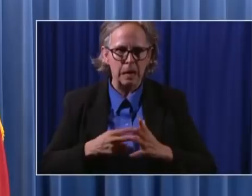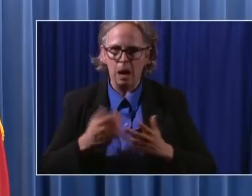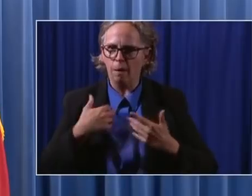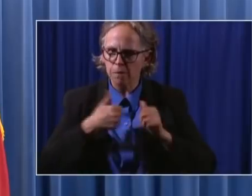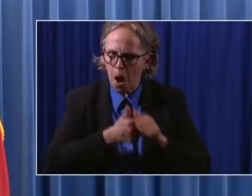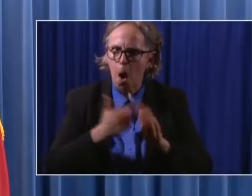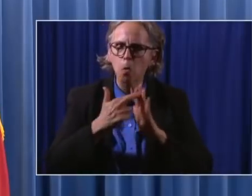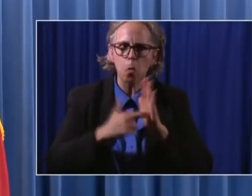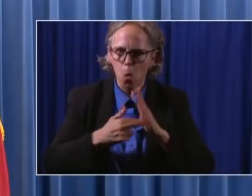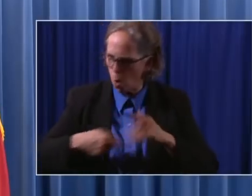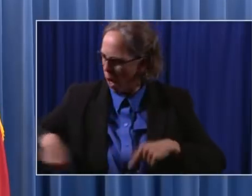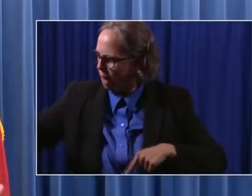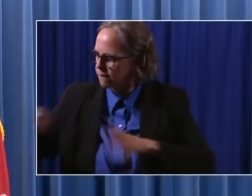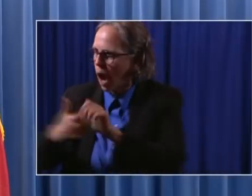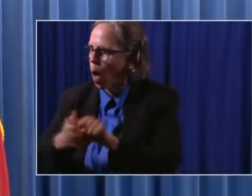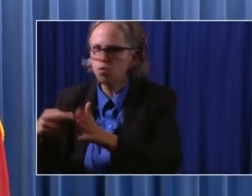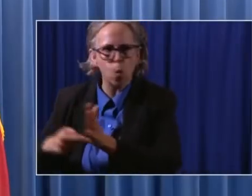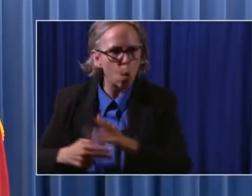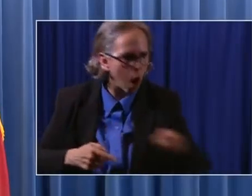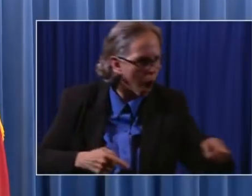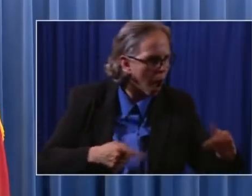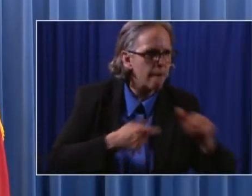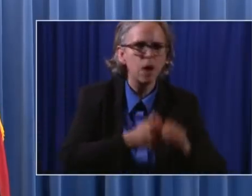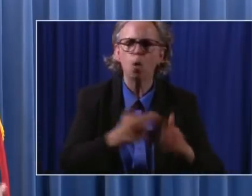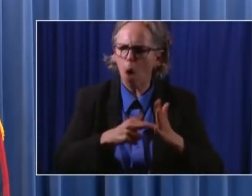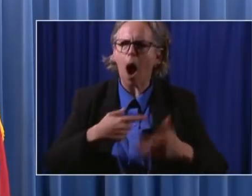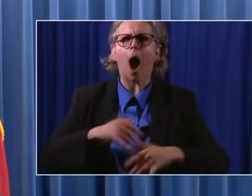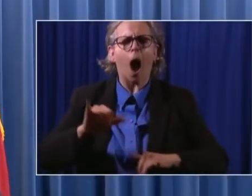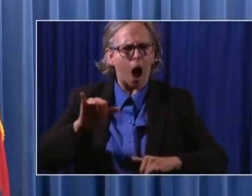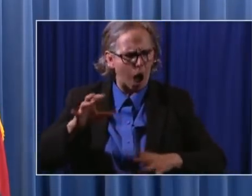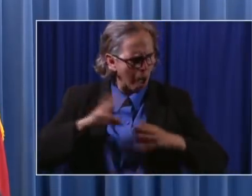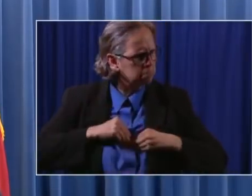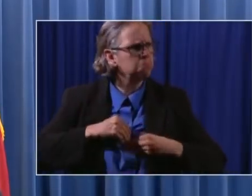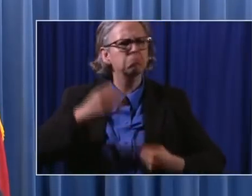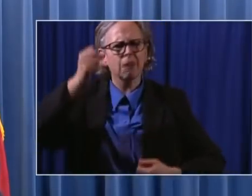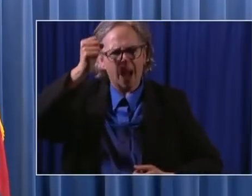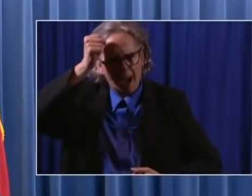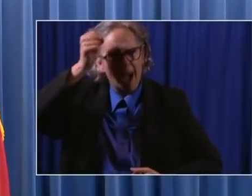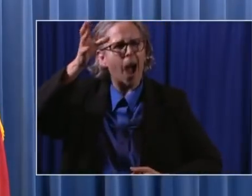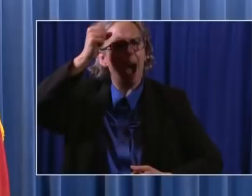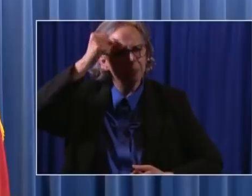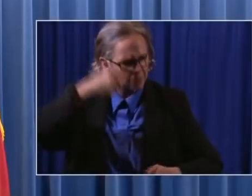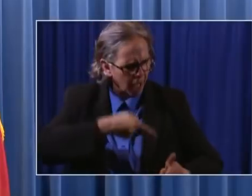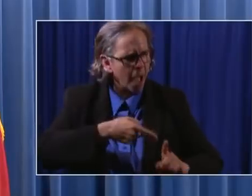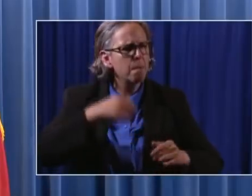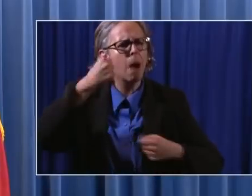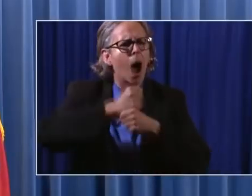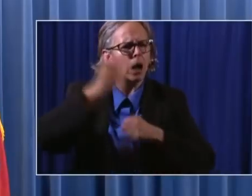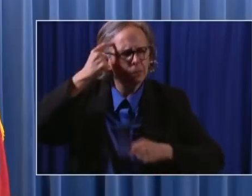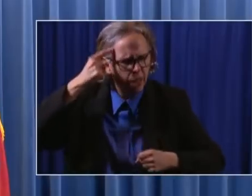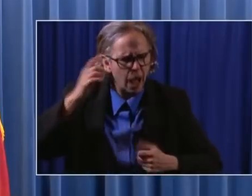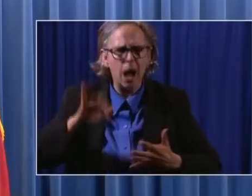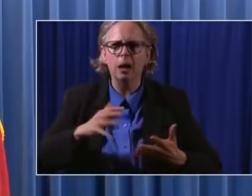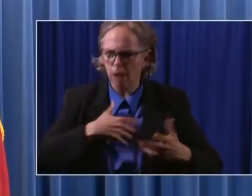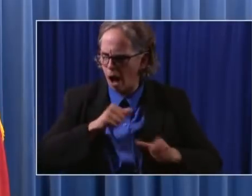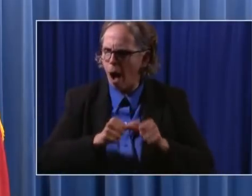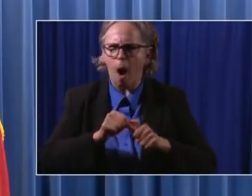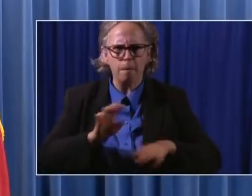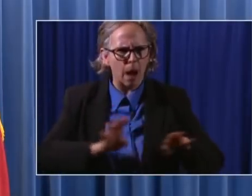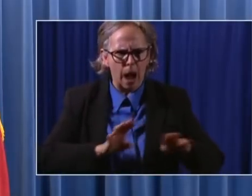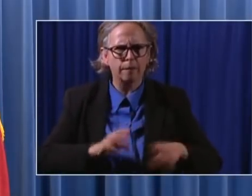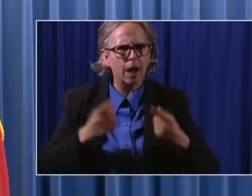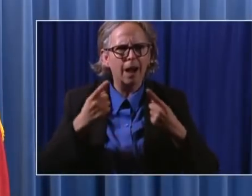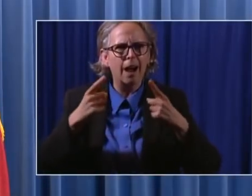do, maybe some of that's working a little bit. And you know that at least you've slowed that rate of increase